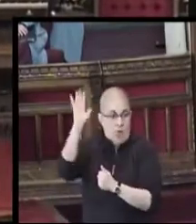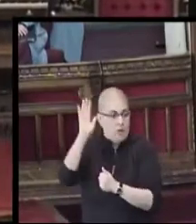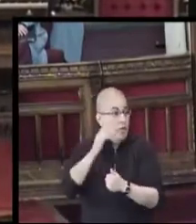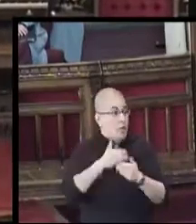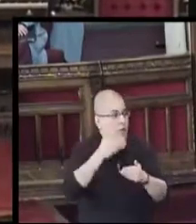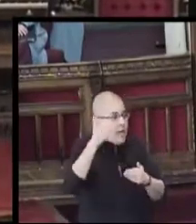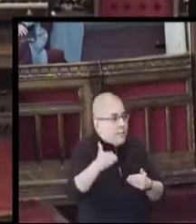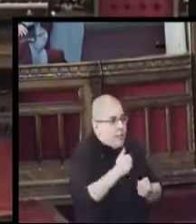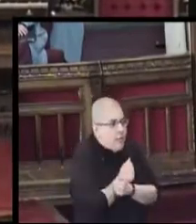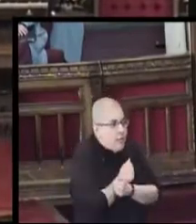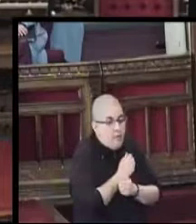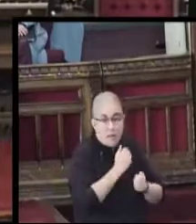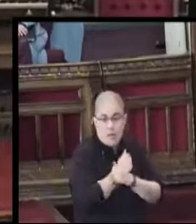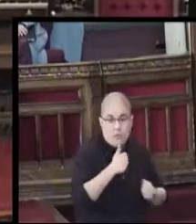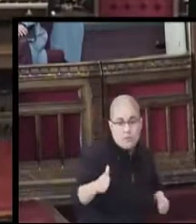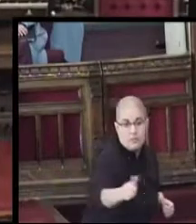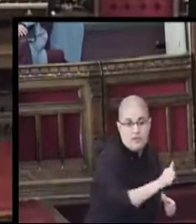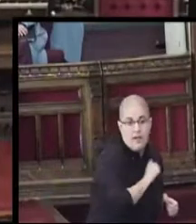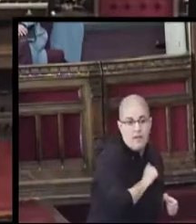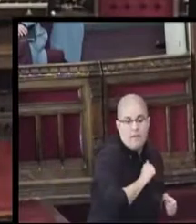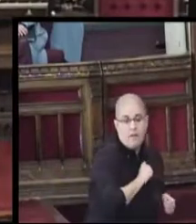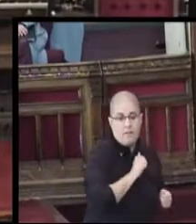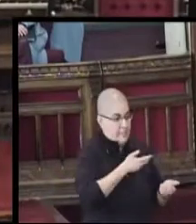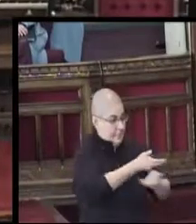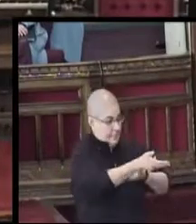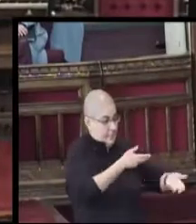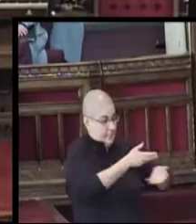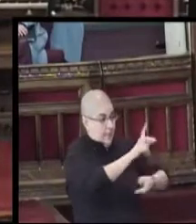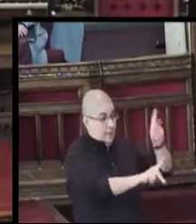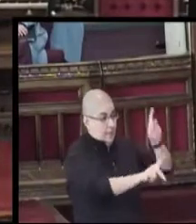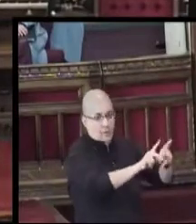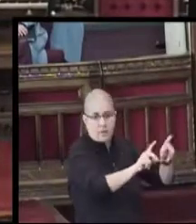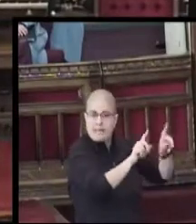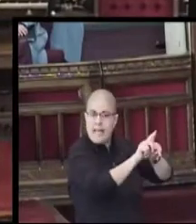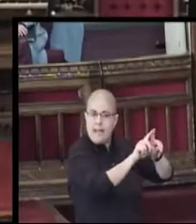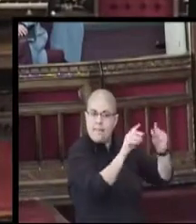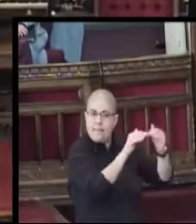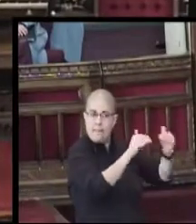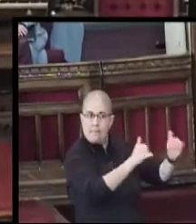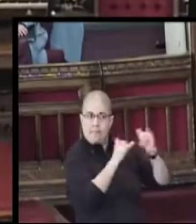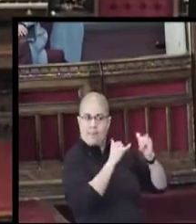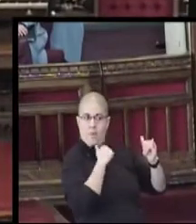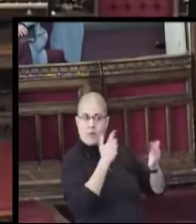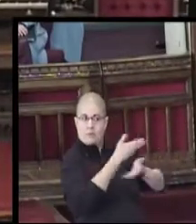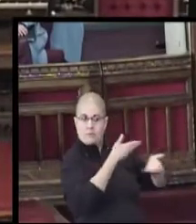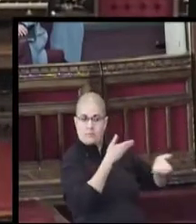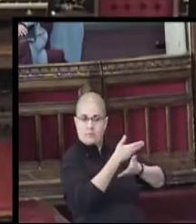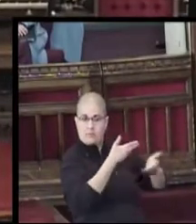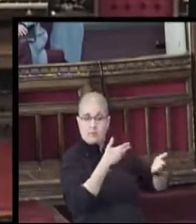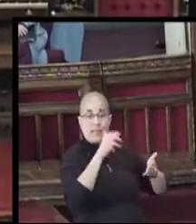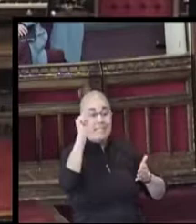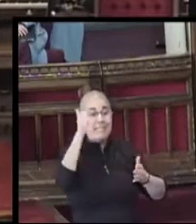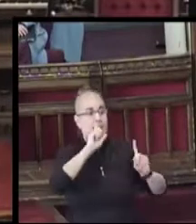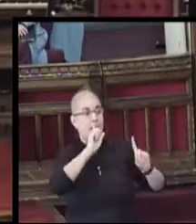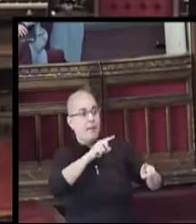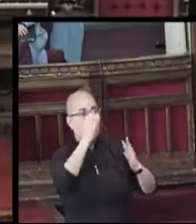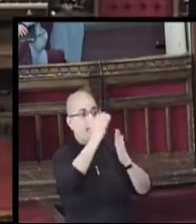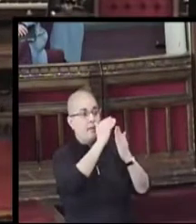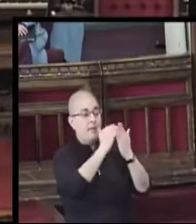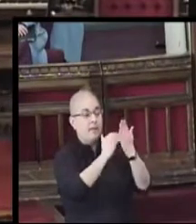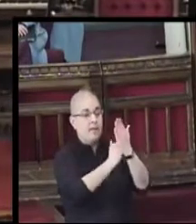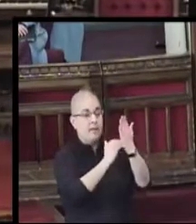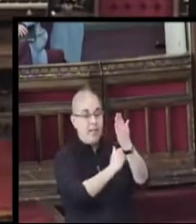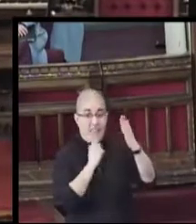your neighbor, love yourself. Do unto others as you would have them do unto you. The Ten Commandments give us a hint about what those